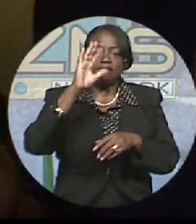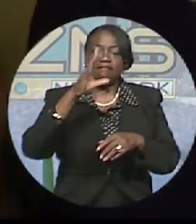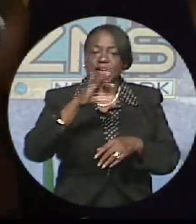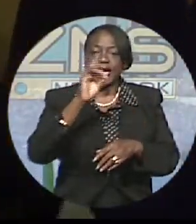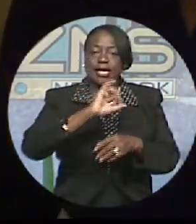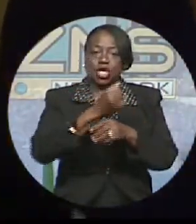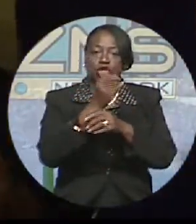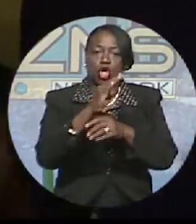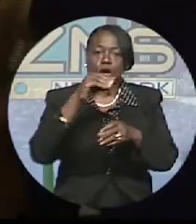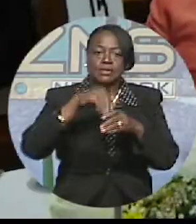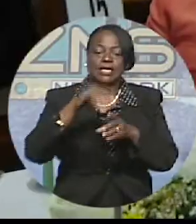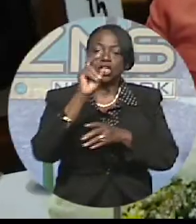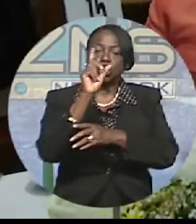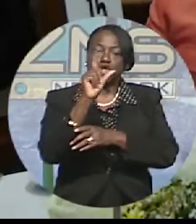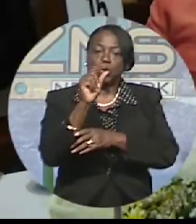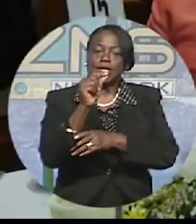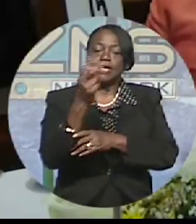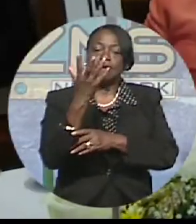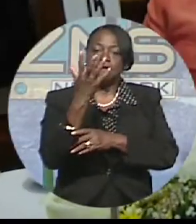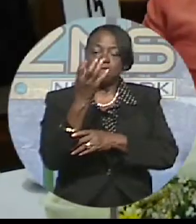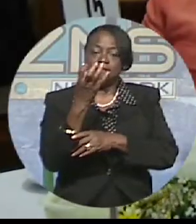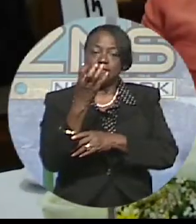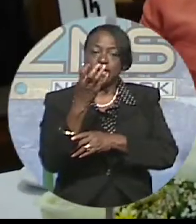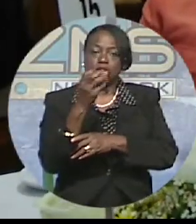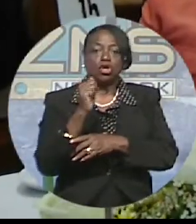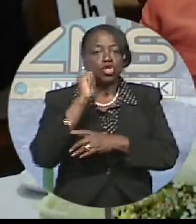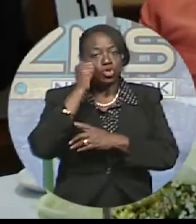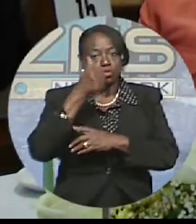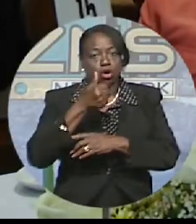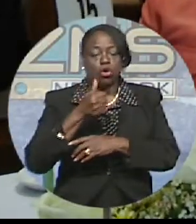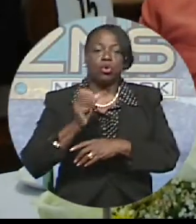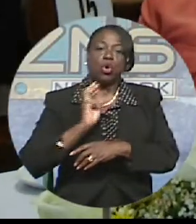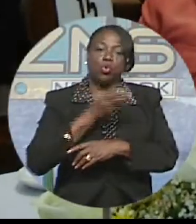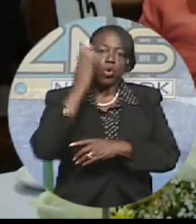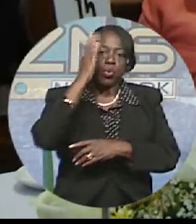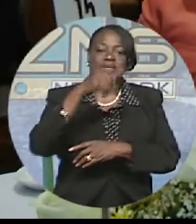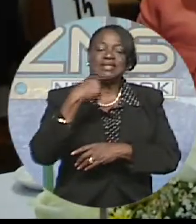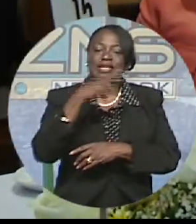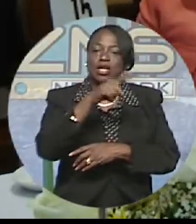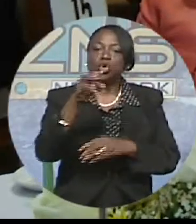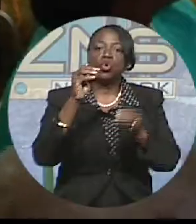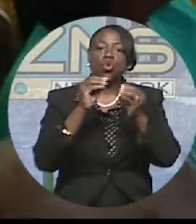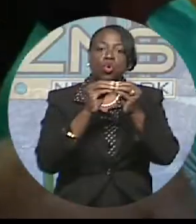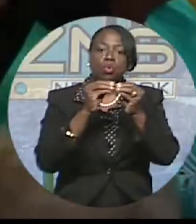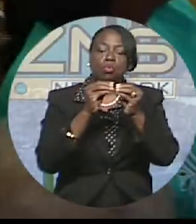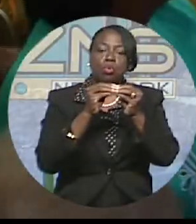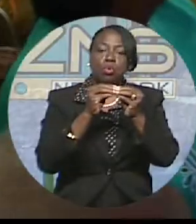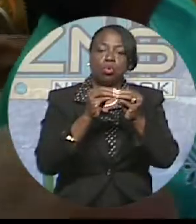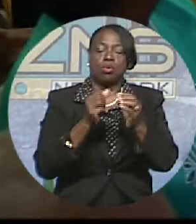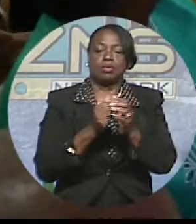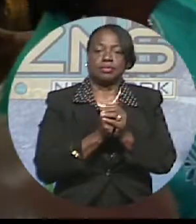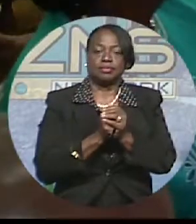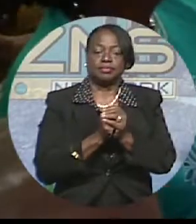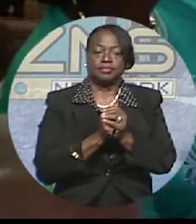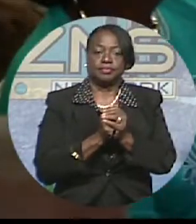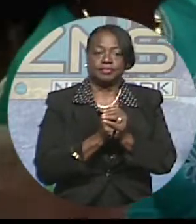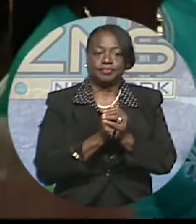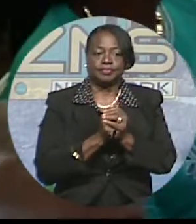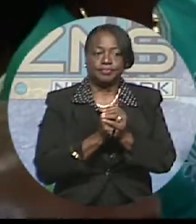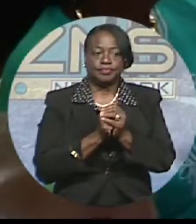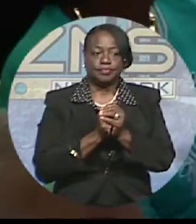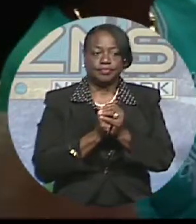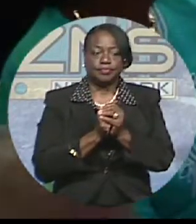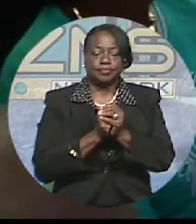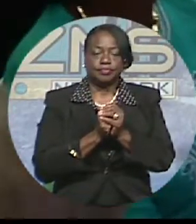we'll reveal more of the Prime Minister's plans for development and job creation, as well as his response to the immigration issue. Clint